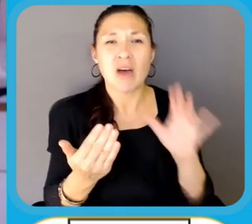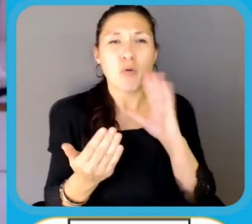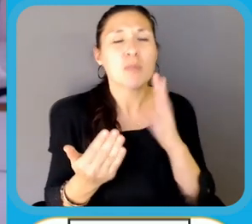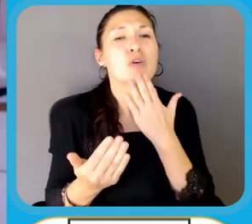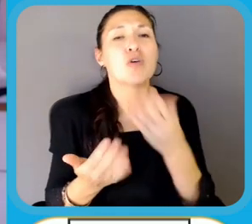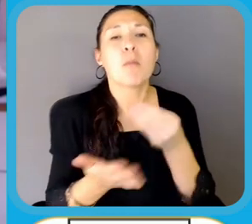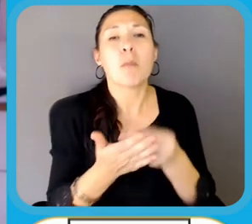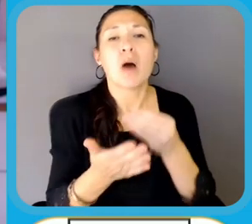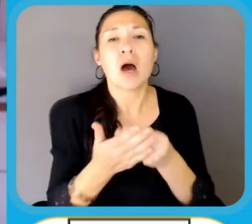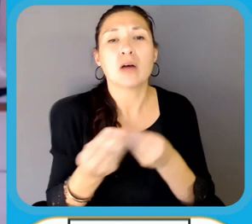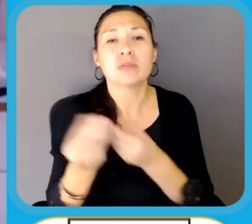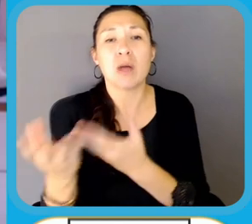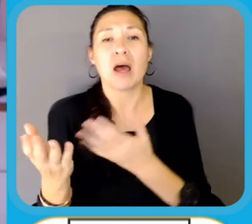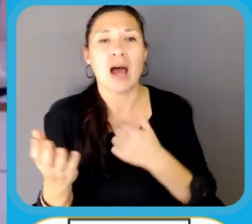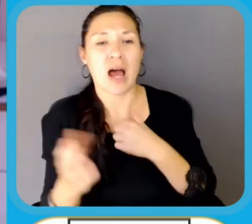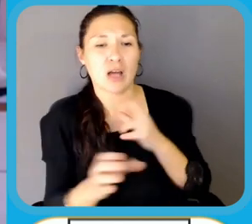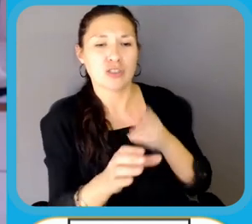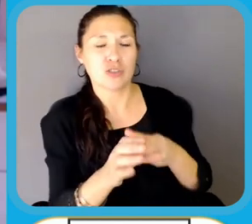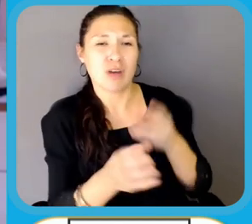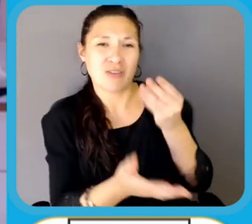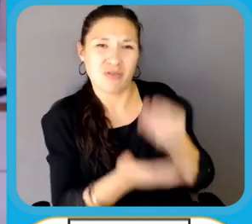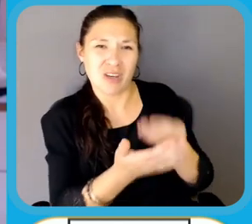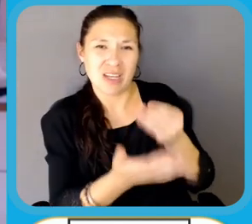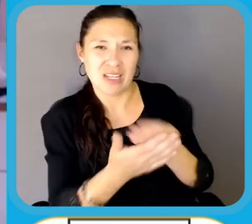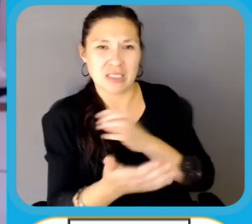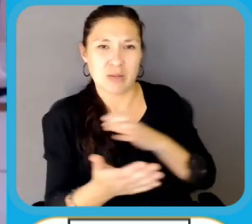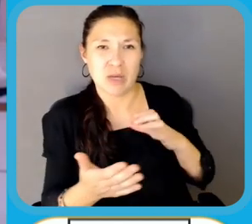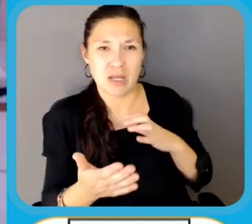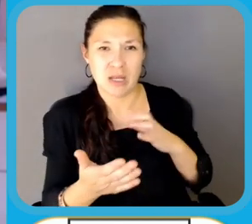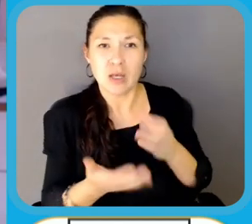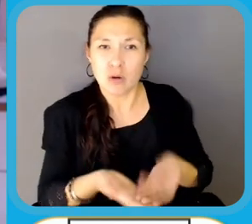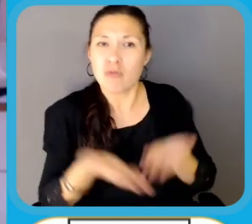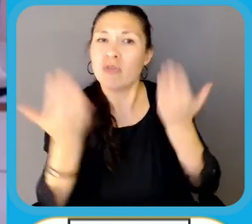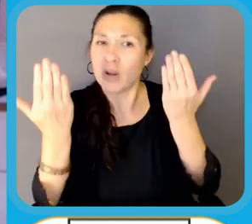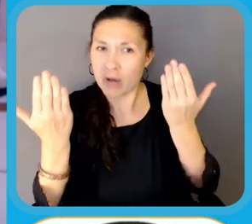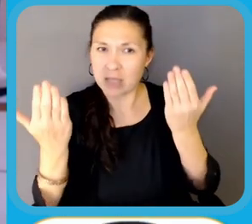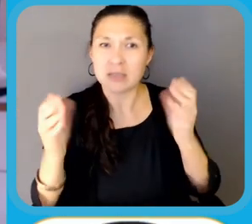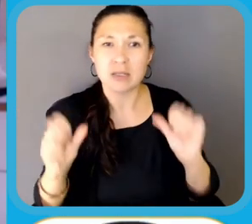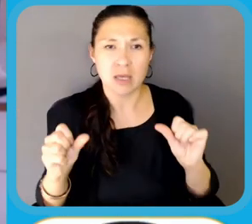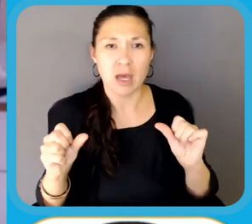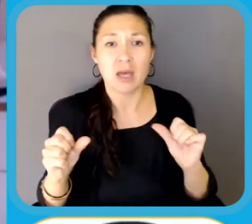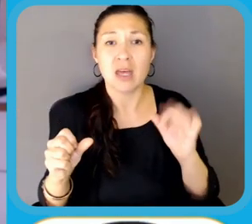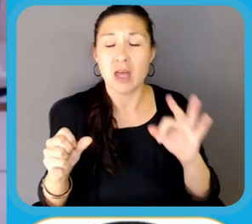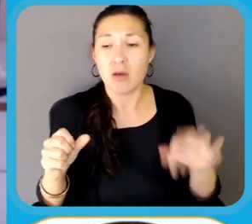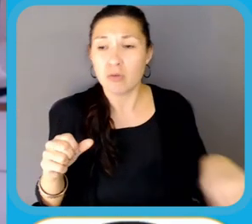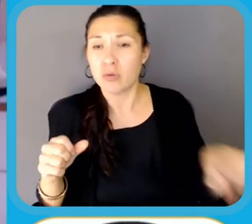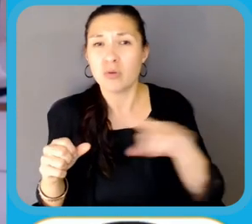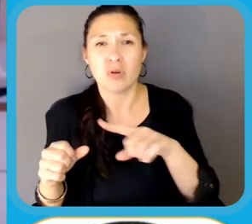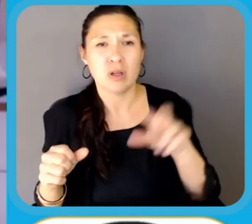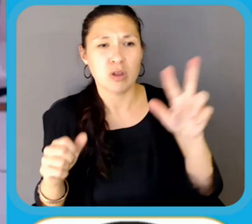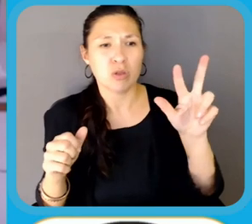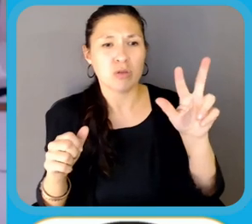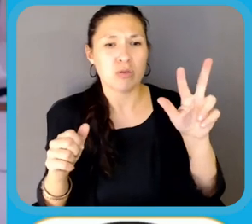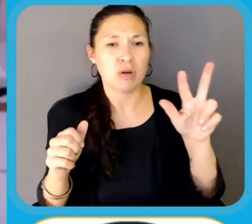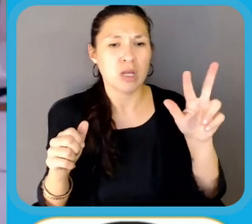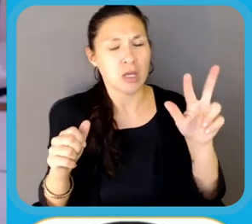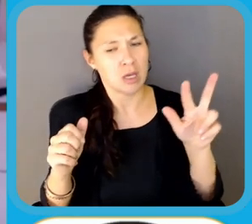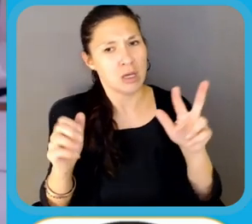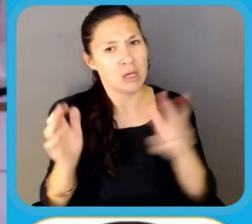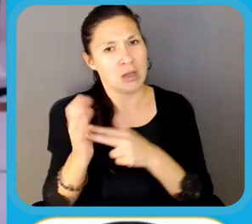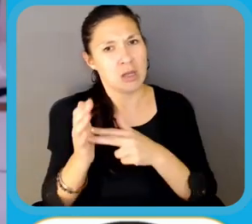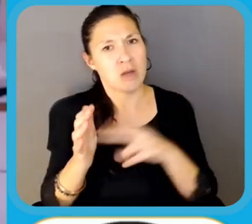Finance Committee to help raise good money. And if every one of us, the 3,500 delegates, gave $20 to